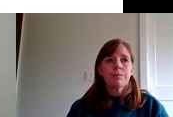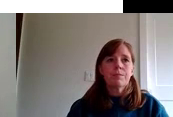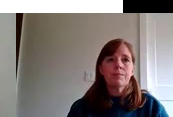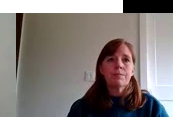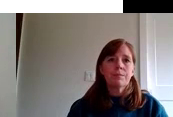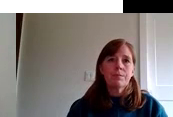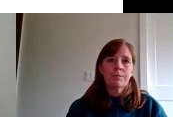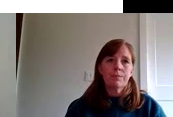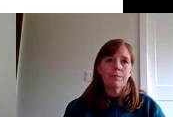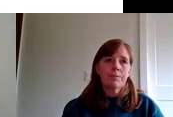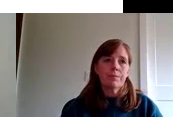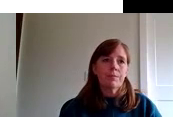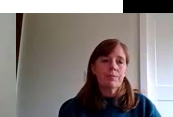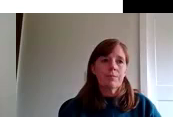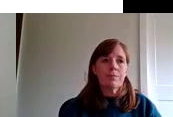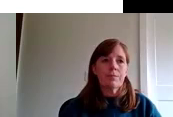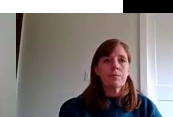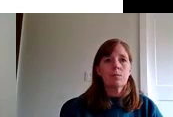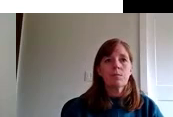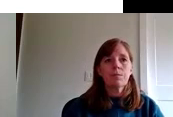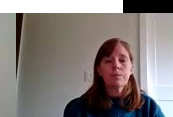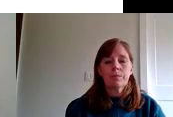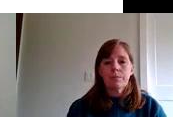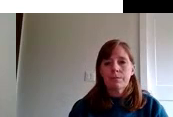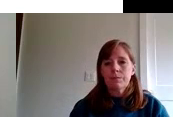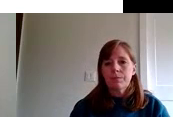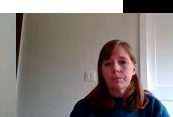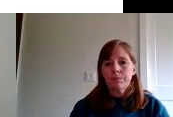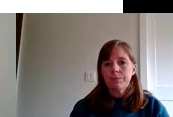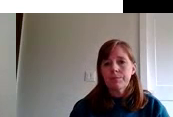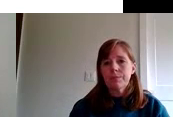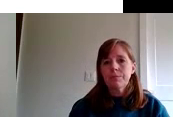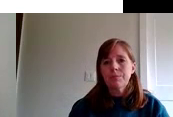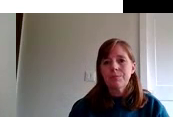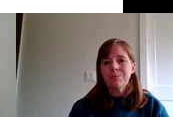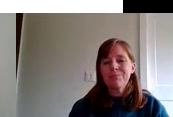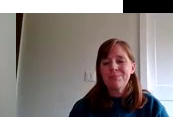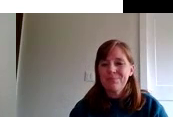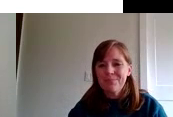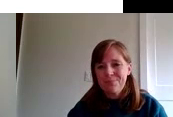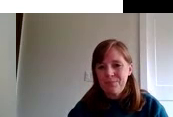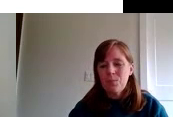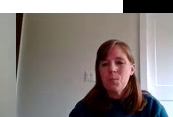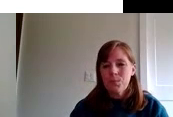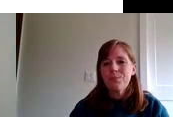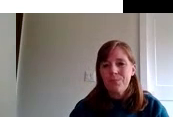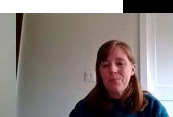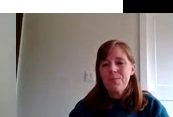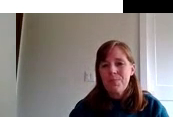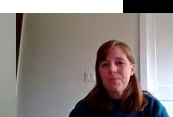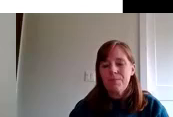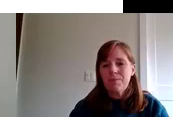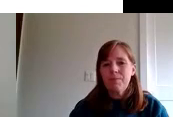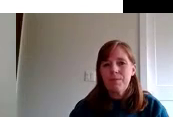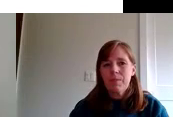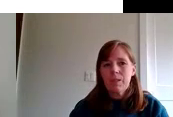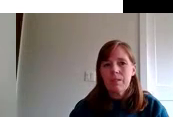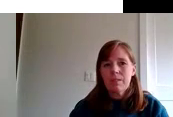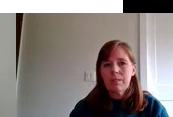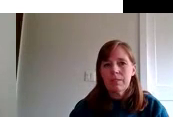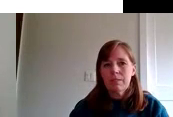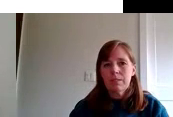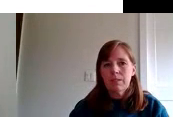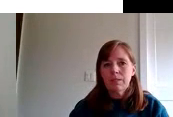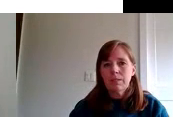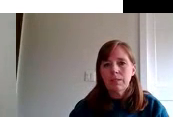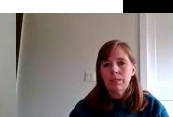as a family. In the spring, I did some scavenger hunts with my students, depending on their